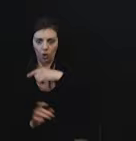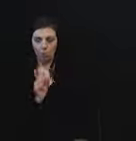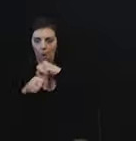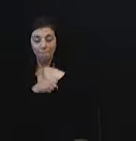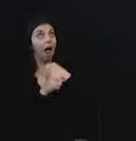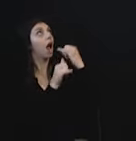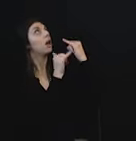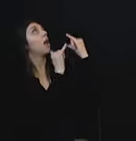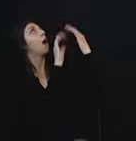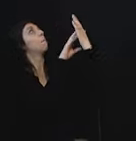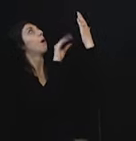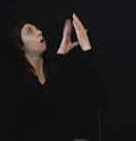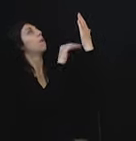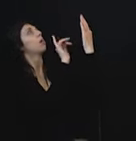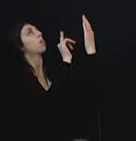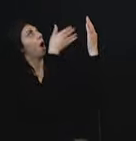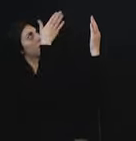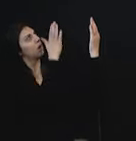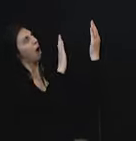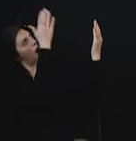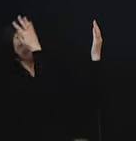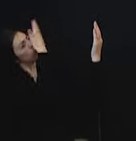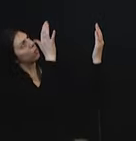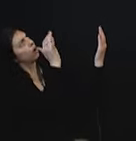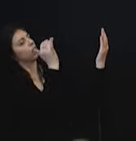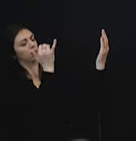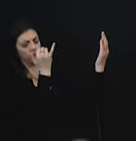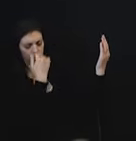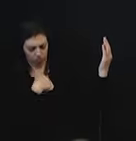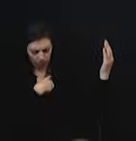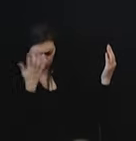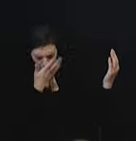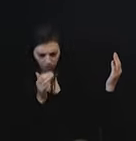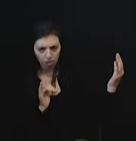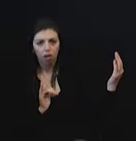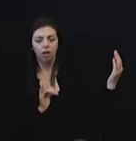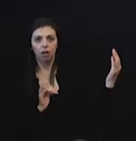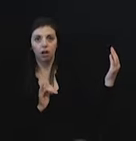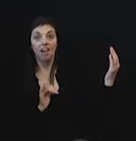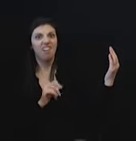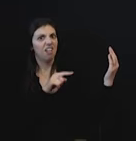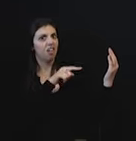to be a demon's right, and it's going to be a demon's attempt. It's going to be a demon's,